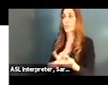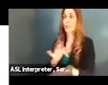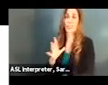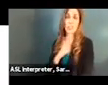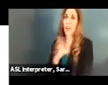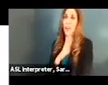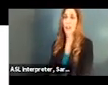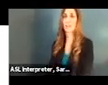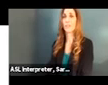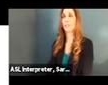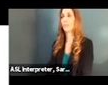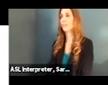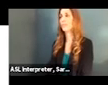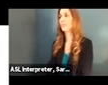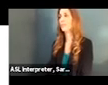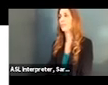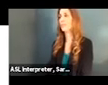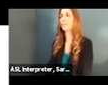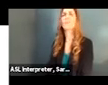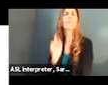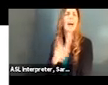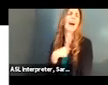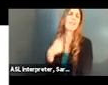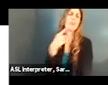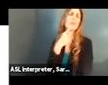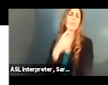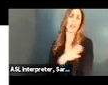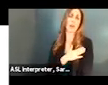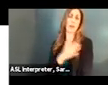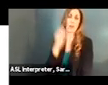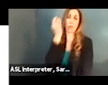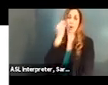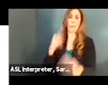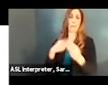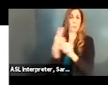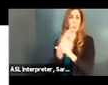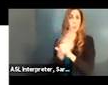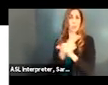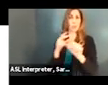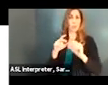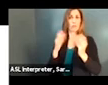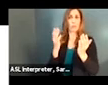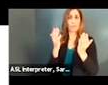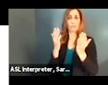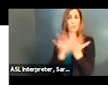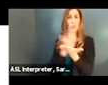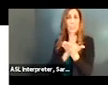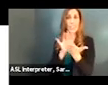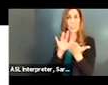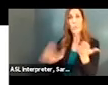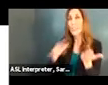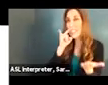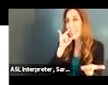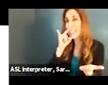I have to say that my thought about using screens with little kids has changed over time.